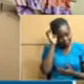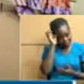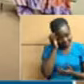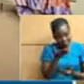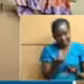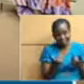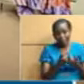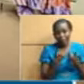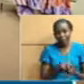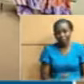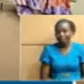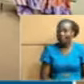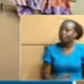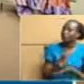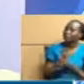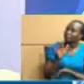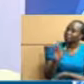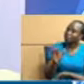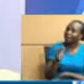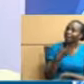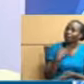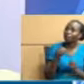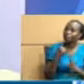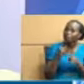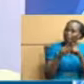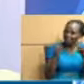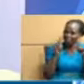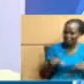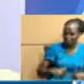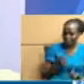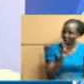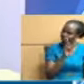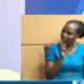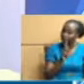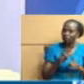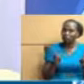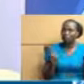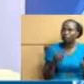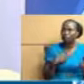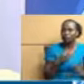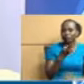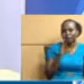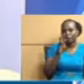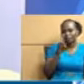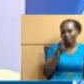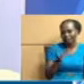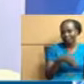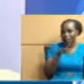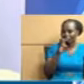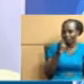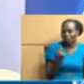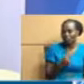Yes. Good evening, viewers, because I don't want to claim to be Makerere myself. Yes. I'm just Fred Sengoba, who is an employee of the